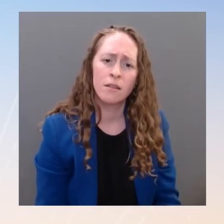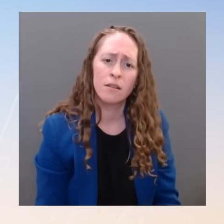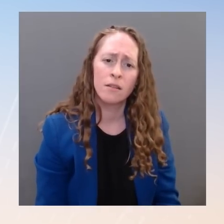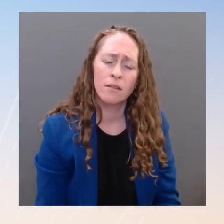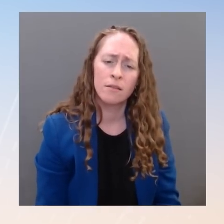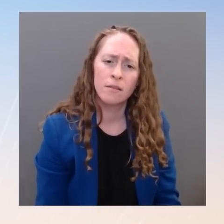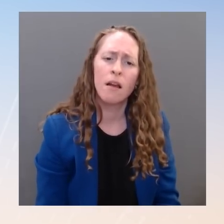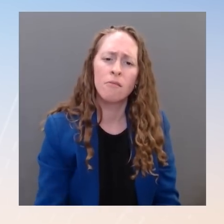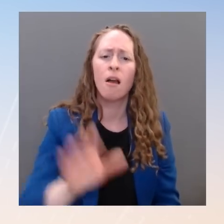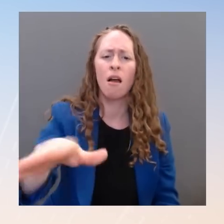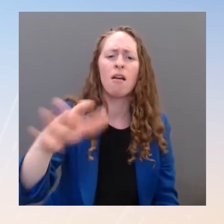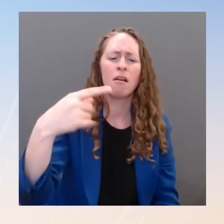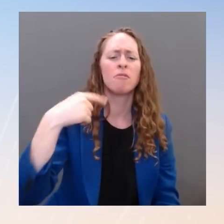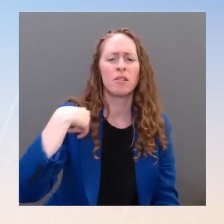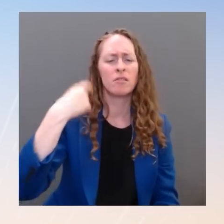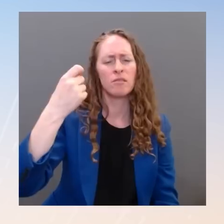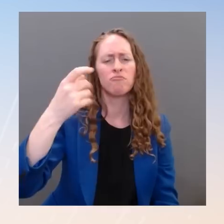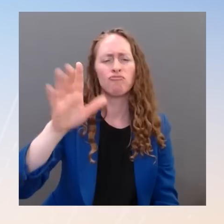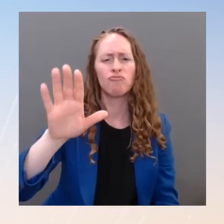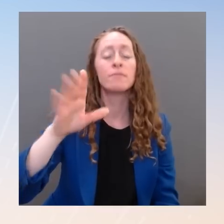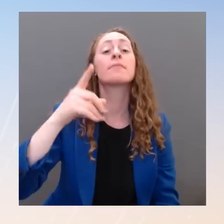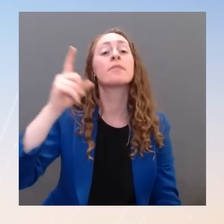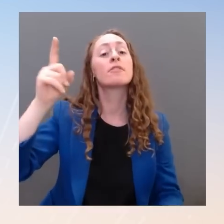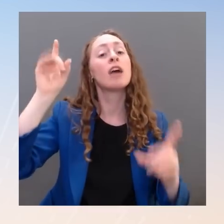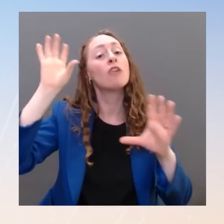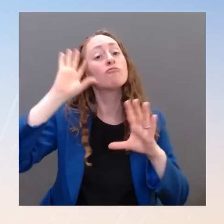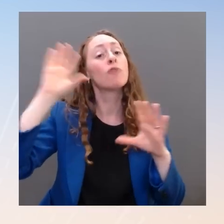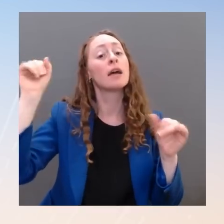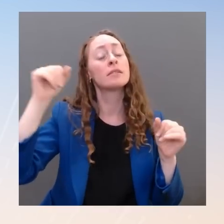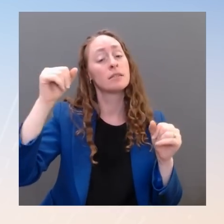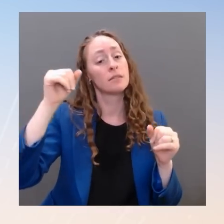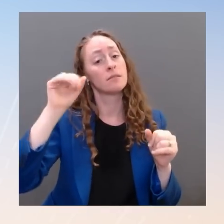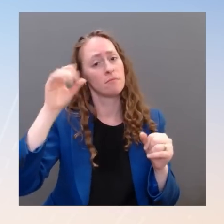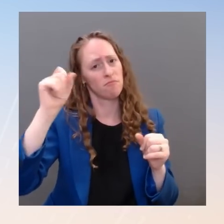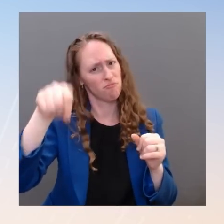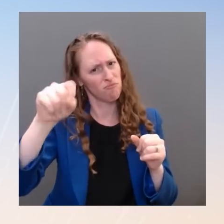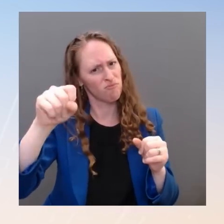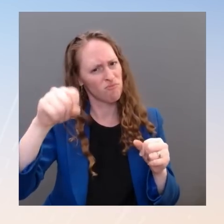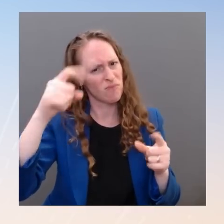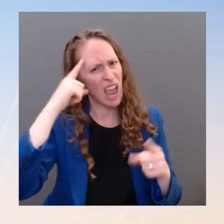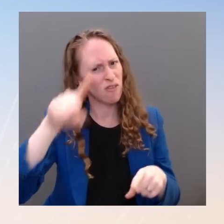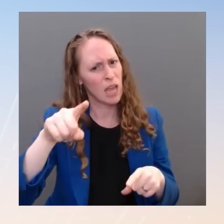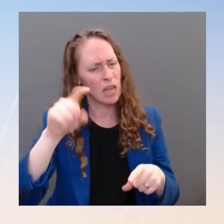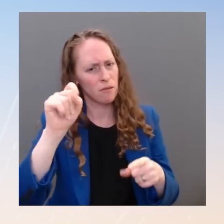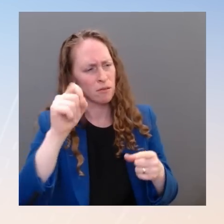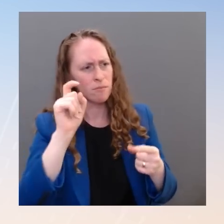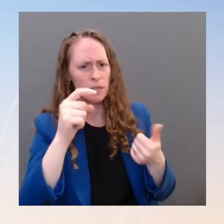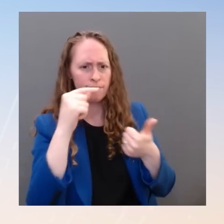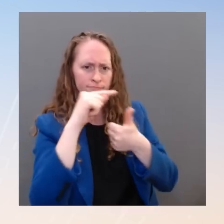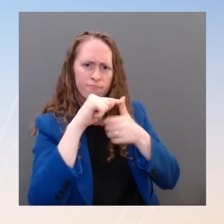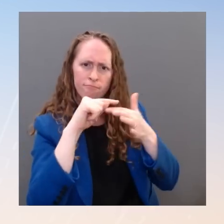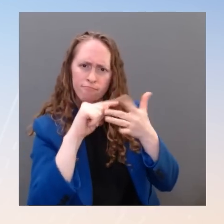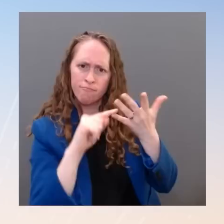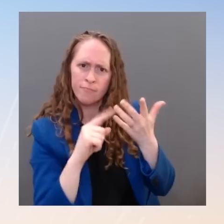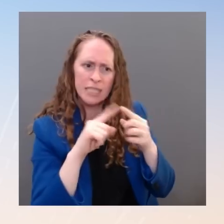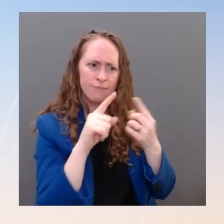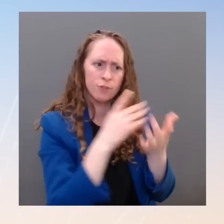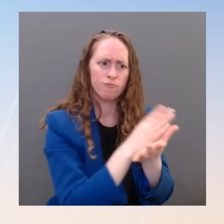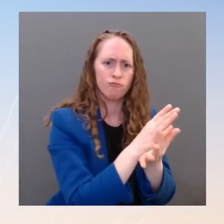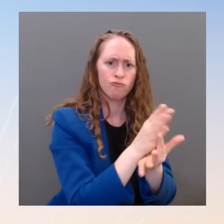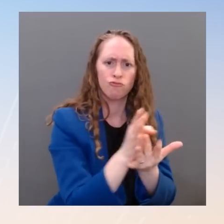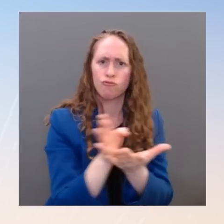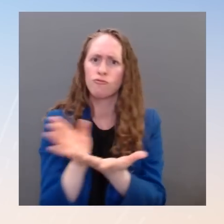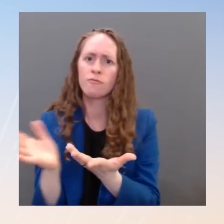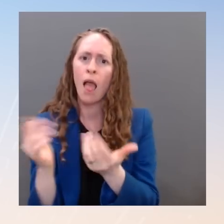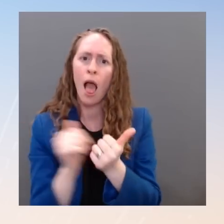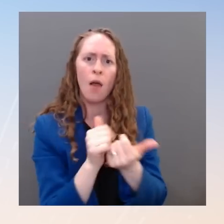need assistance in order to recover. We provide assistance, economic and humanitarian assistance, to a range of countries around the world, because that's